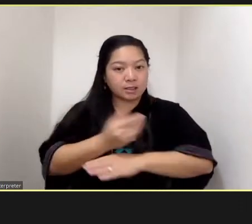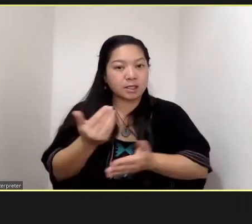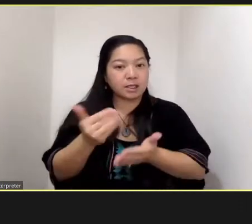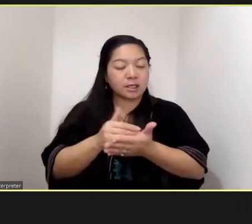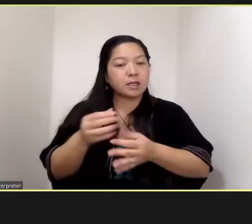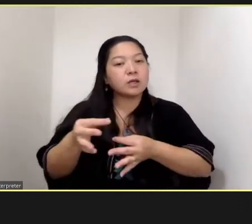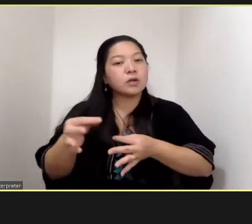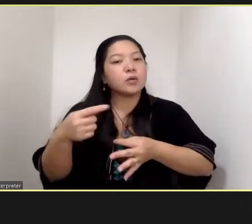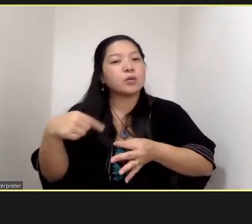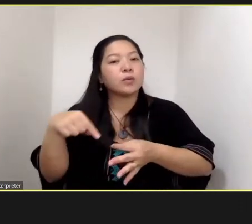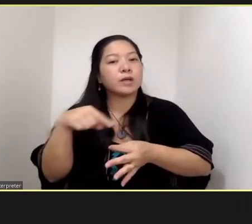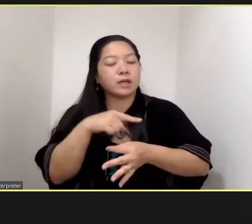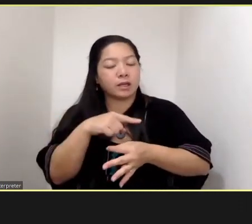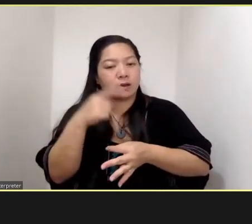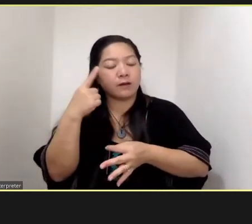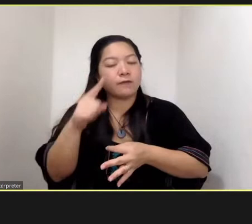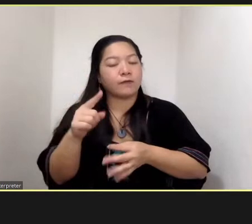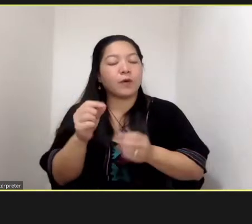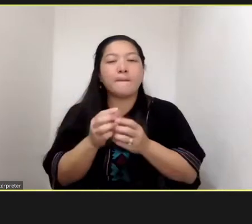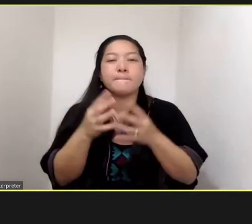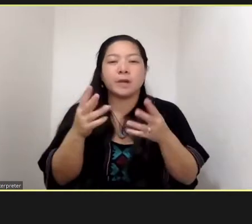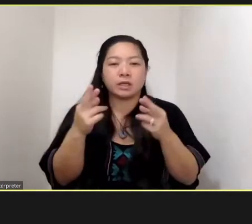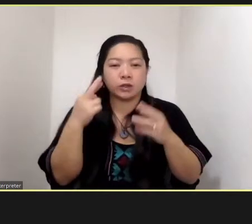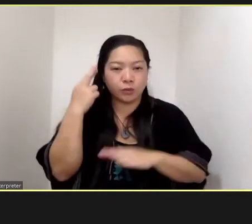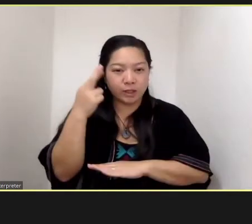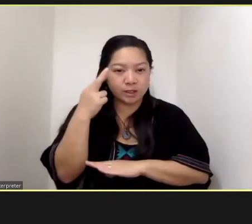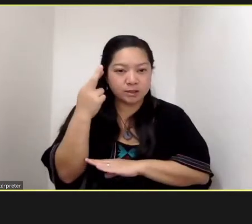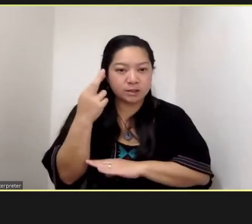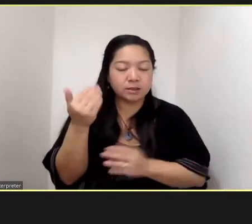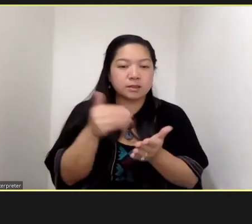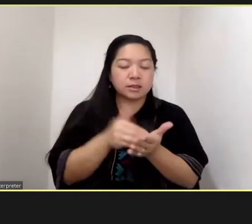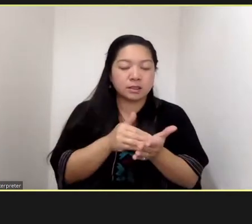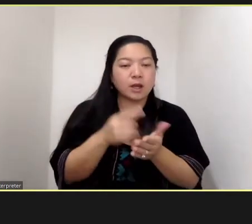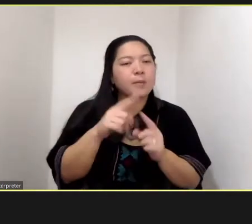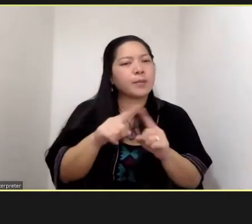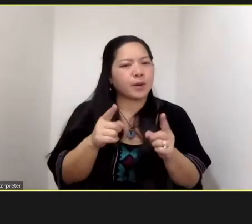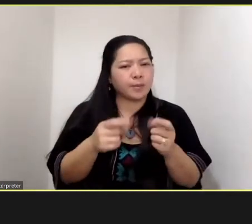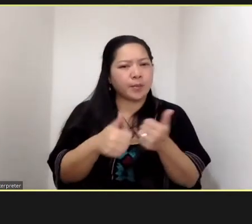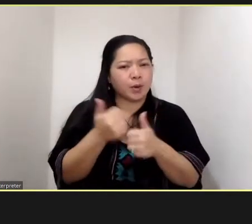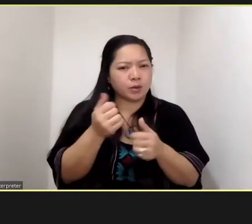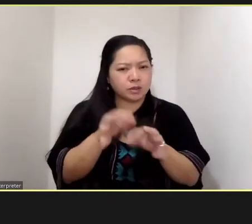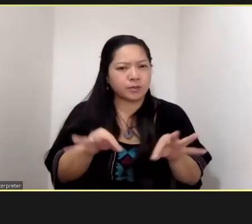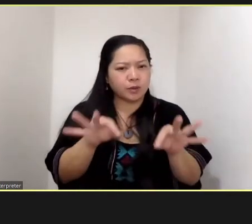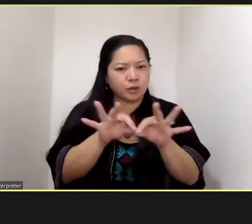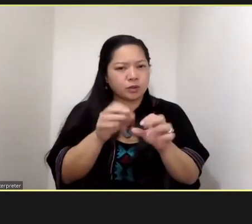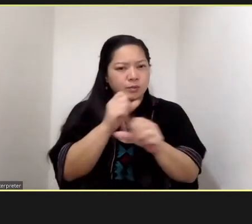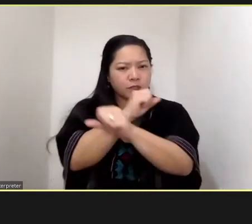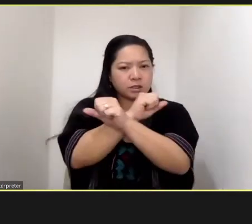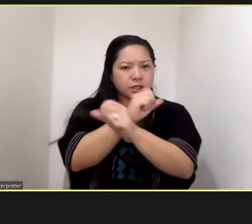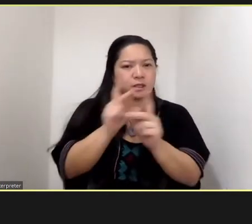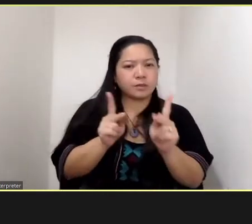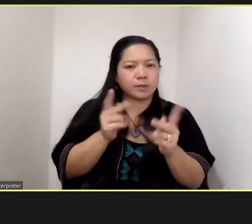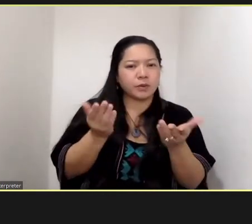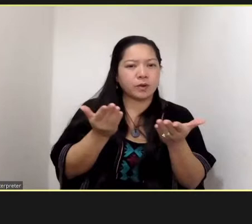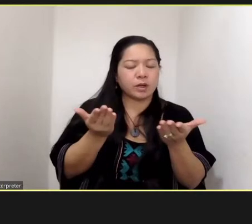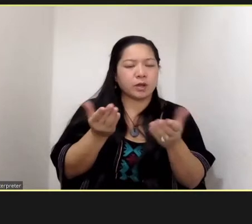are extending for many reasons, but most importantly, to protect the people of